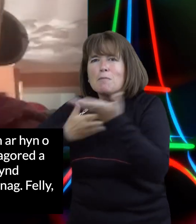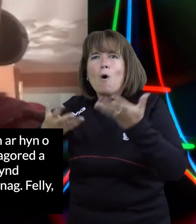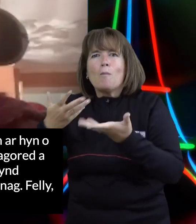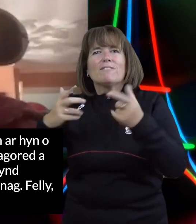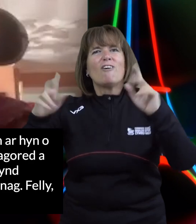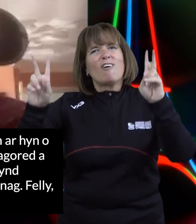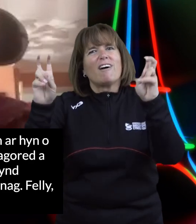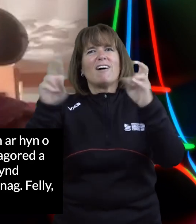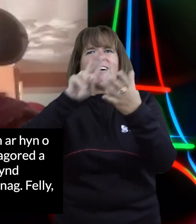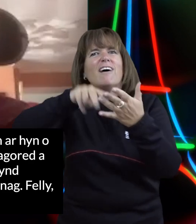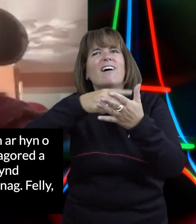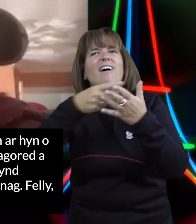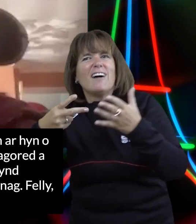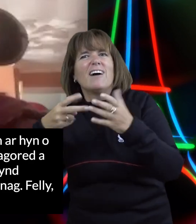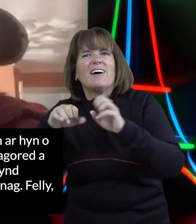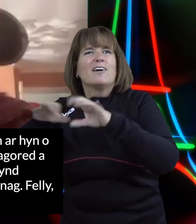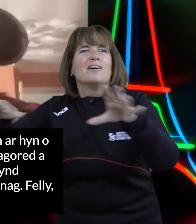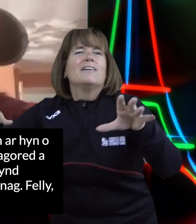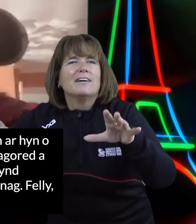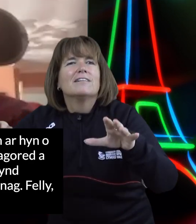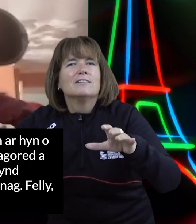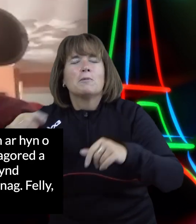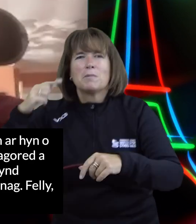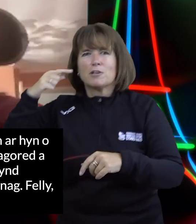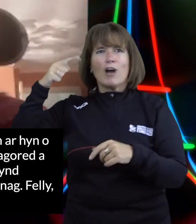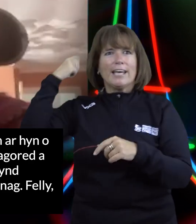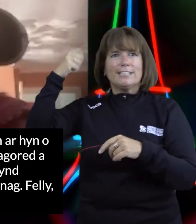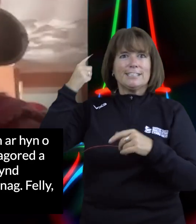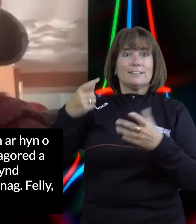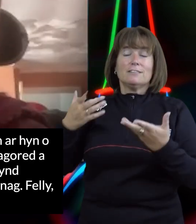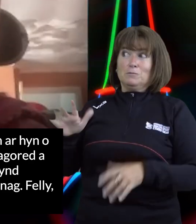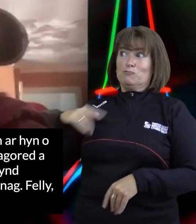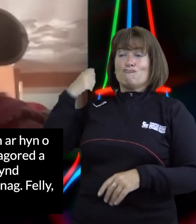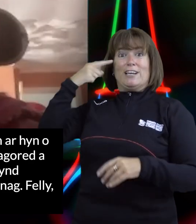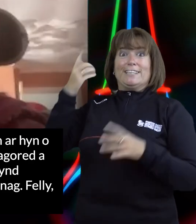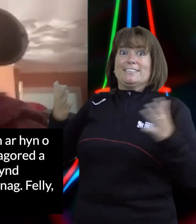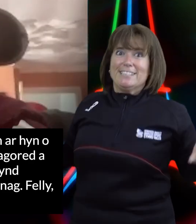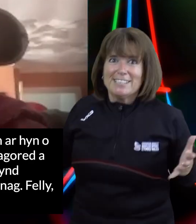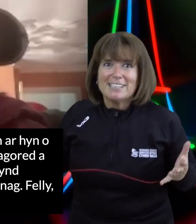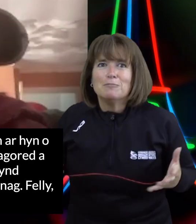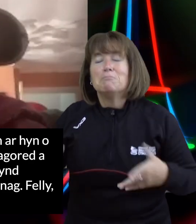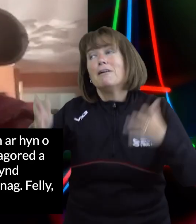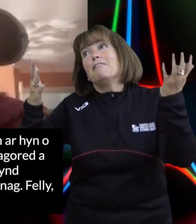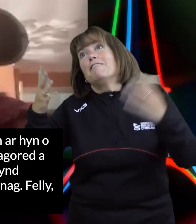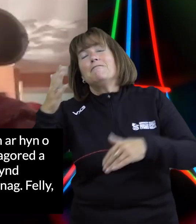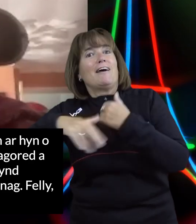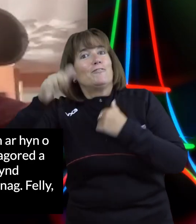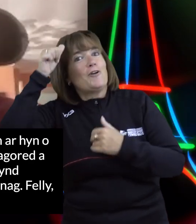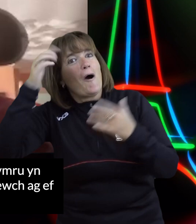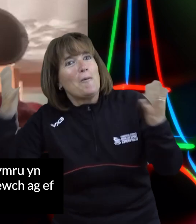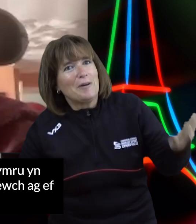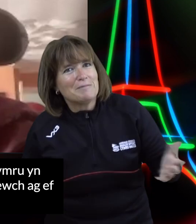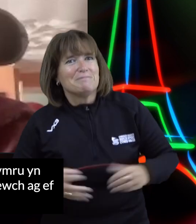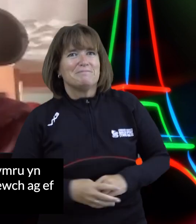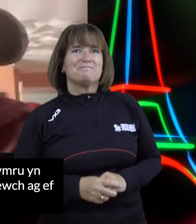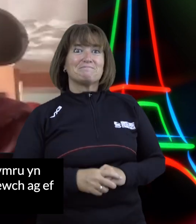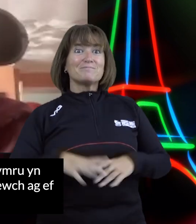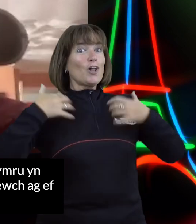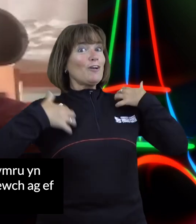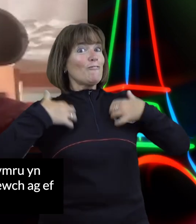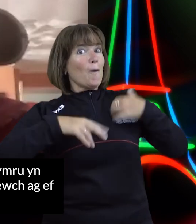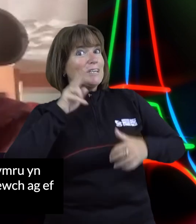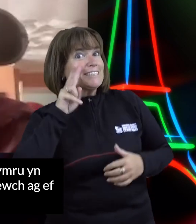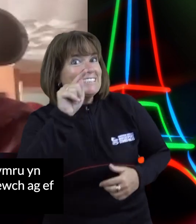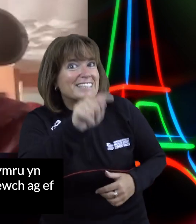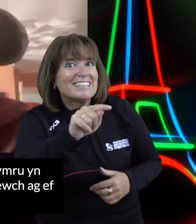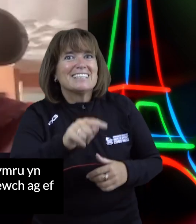sorts of suggestions going on at the moment. So it could be crazy. I mean, it was crazy anyway, so who knows? But yeah. Looking forward to seeing you. As